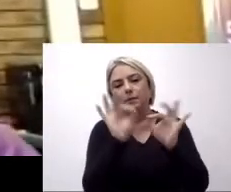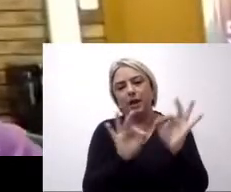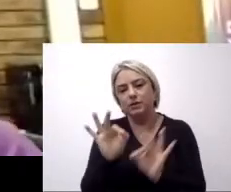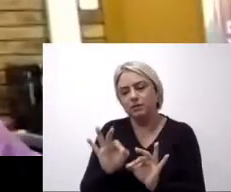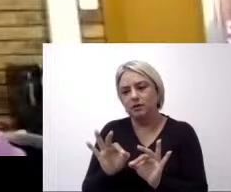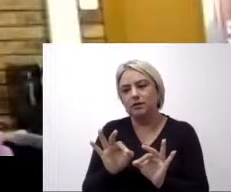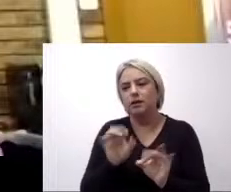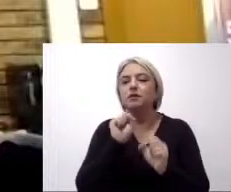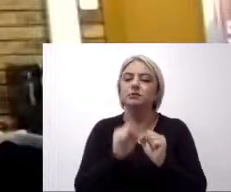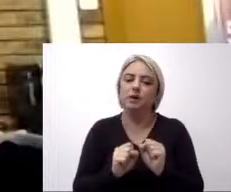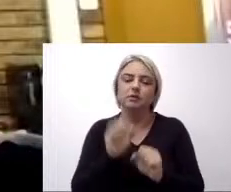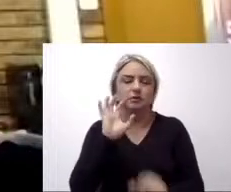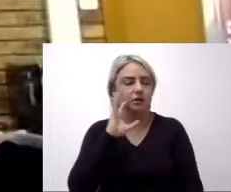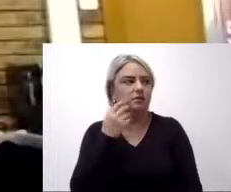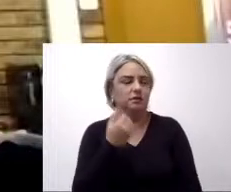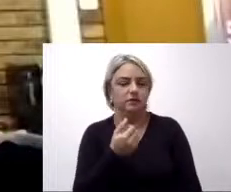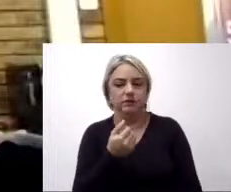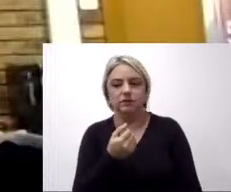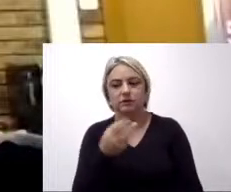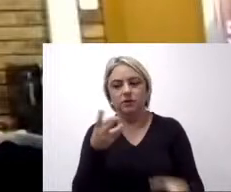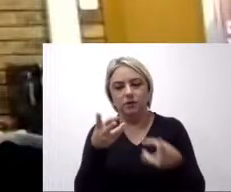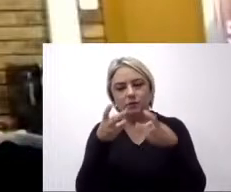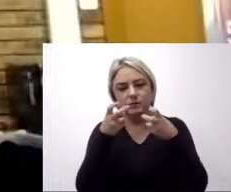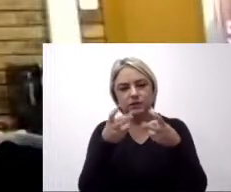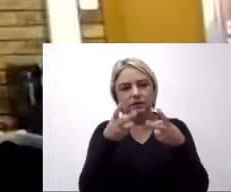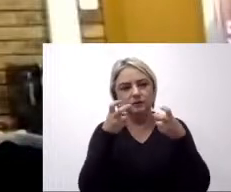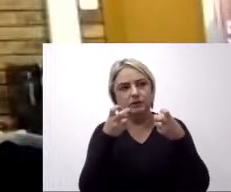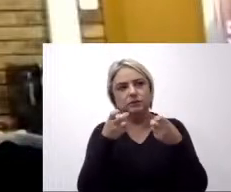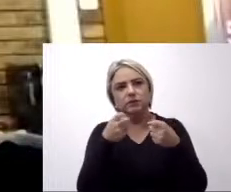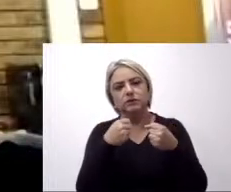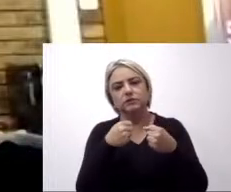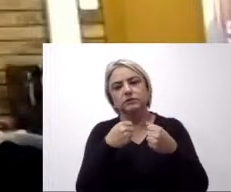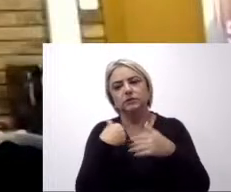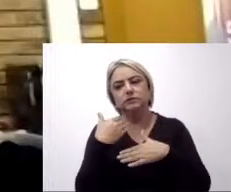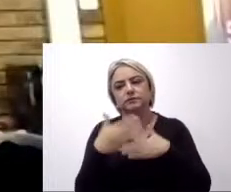And we observe this in this activity, and